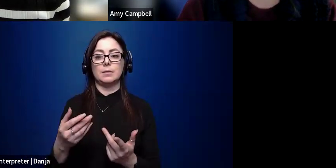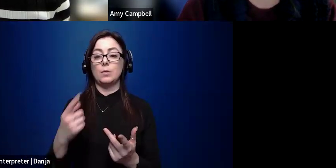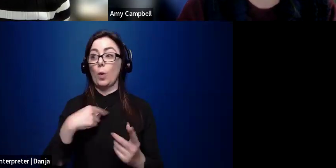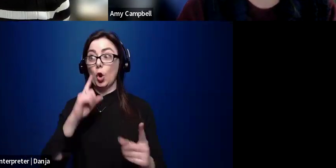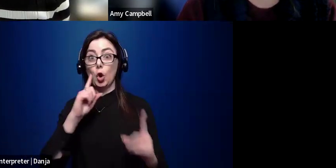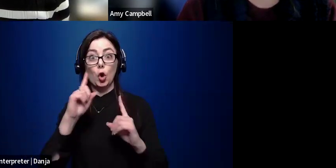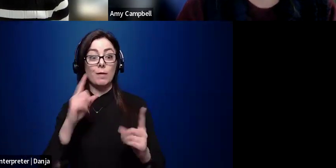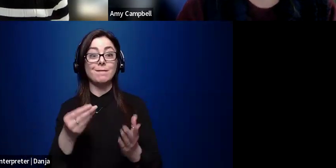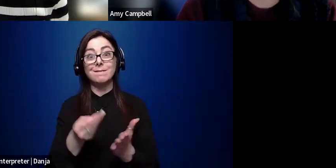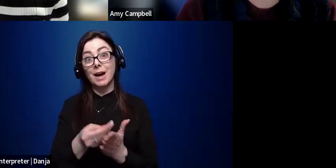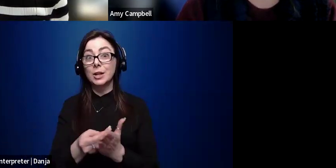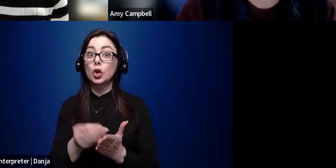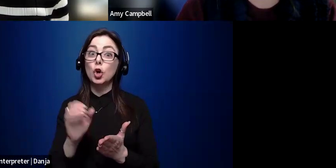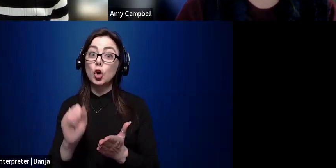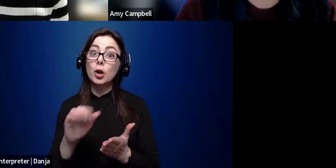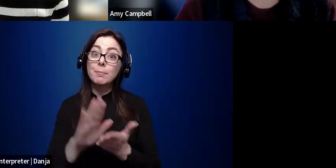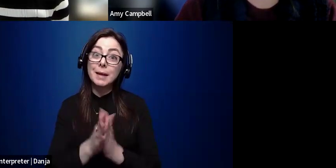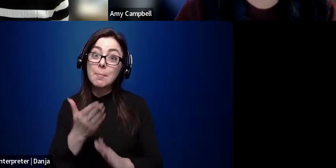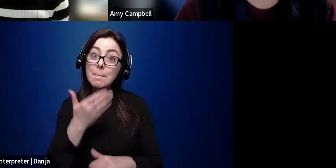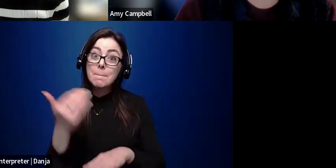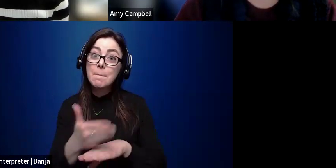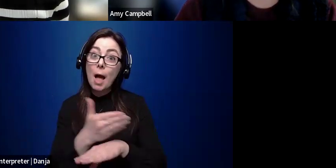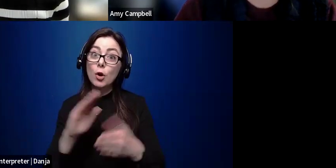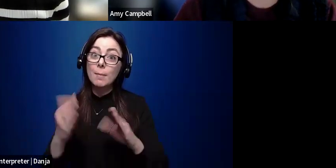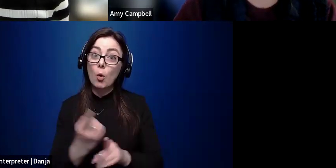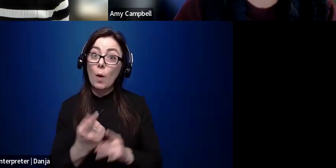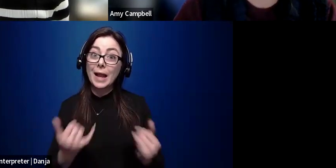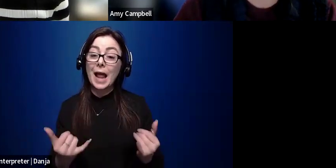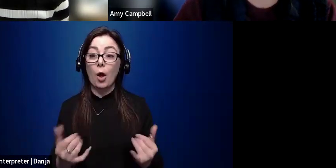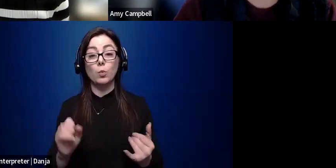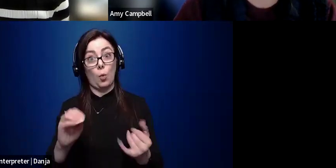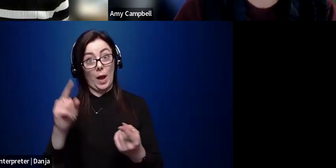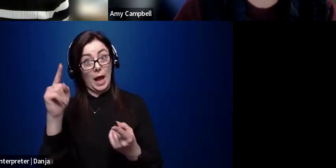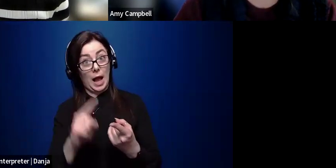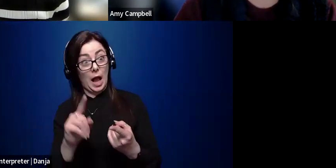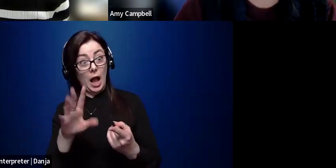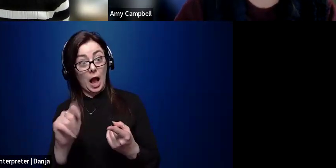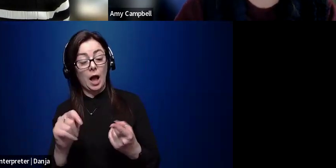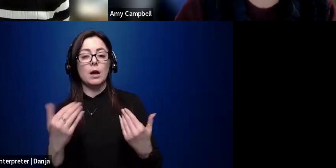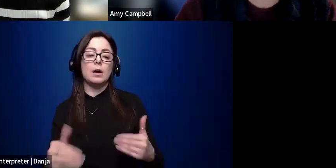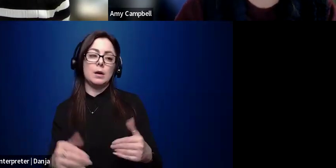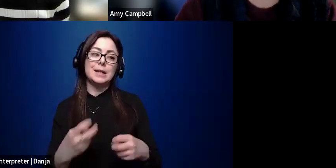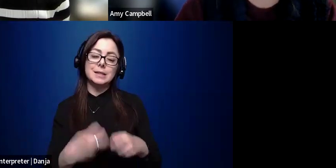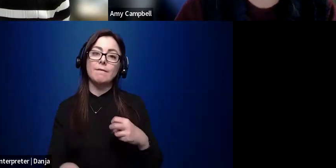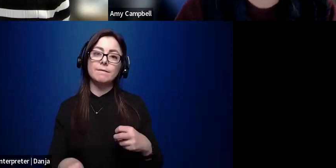funding could be better than it is right now, and so talking about cuts could be really hard. It is really